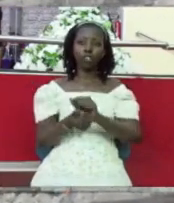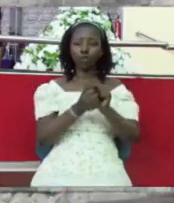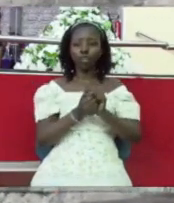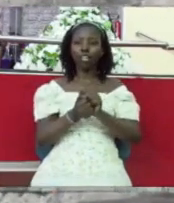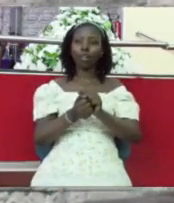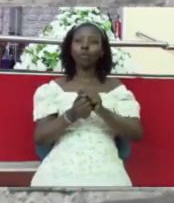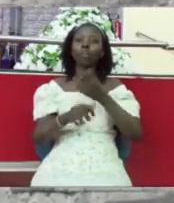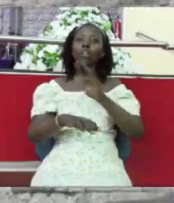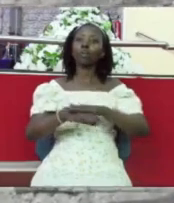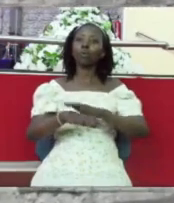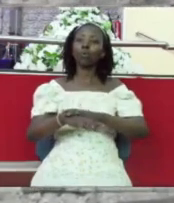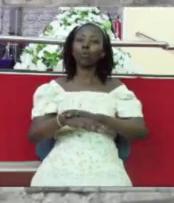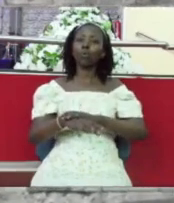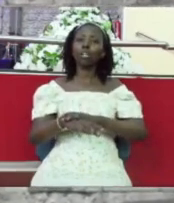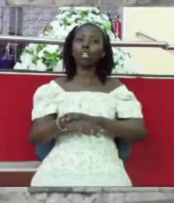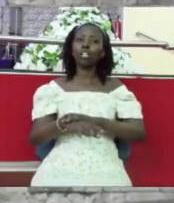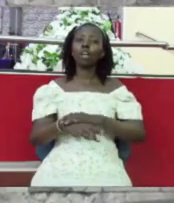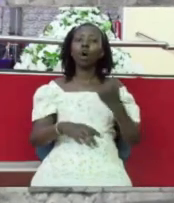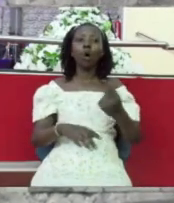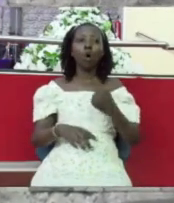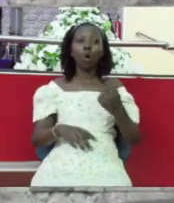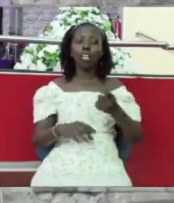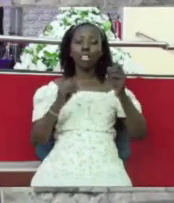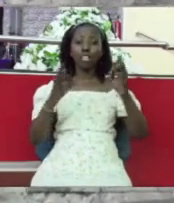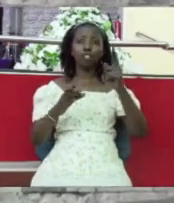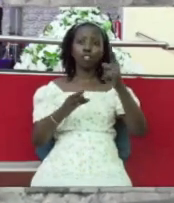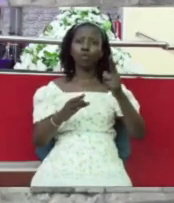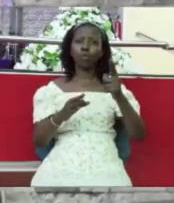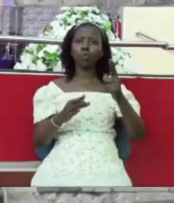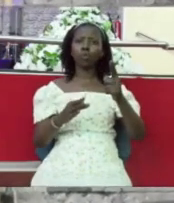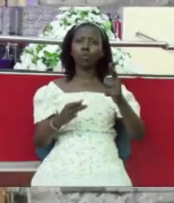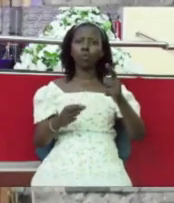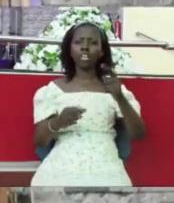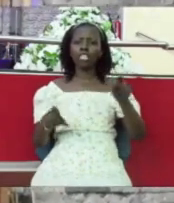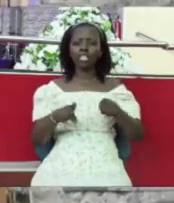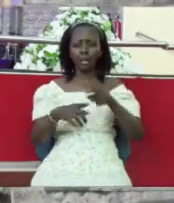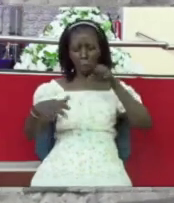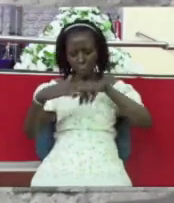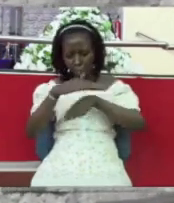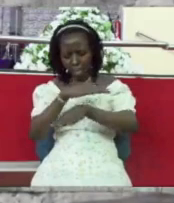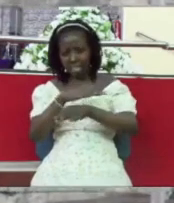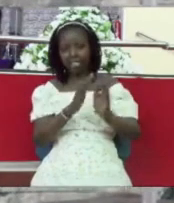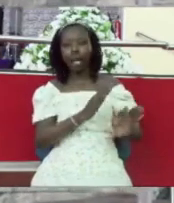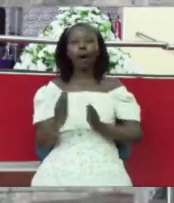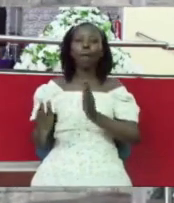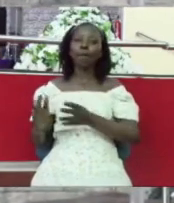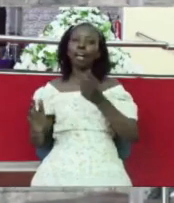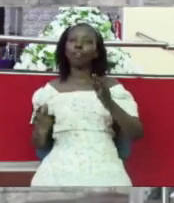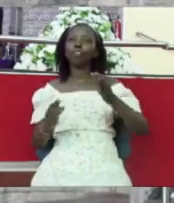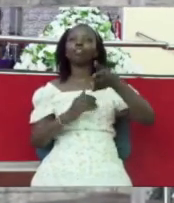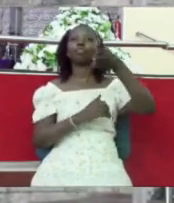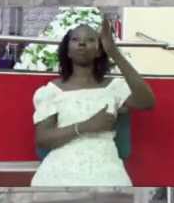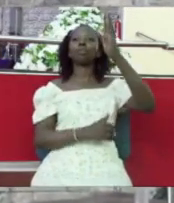into the plan of God for salvation. Haiwezekani kuweza kushinda mabaya kama hujaweza kuingia